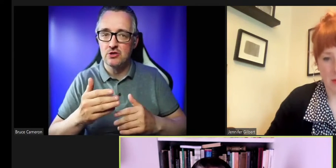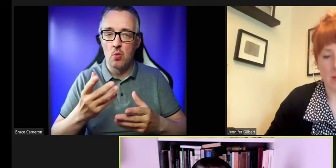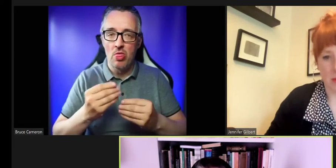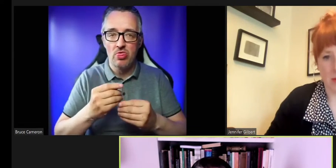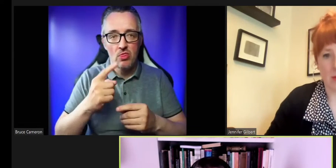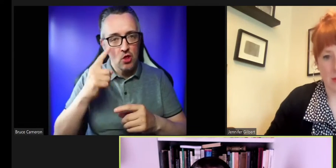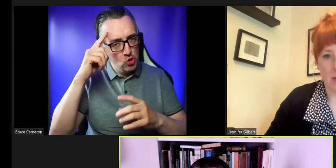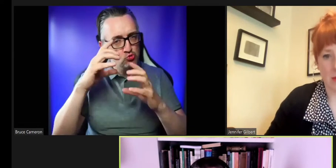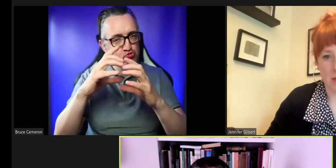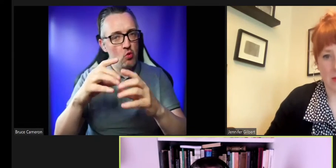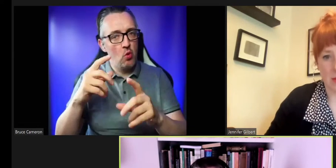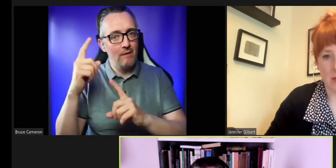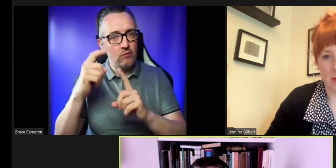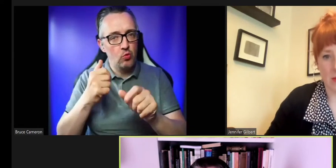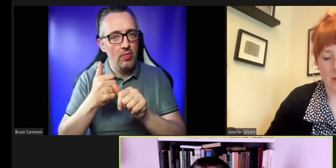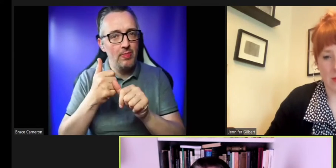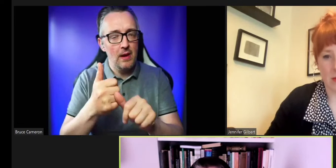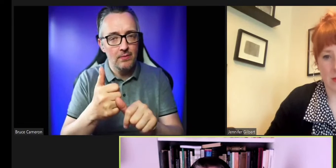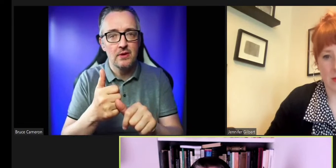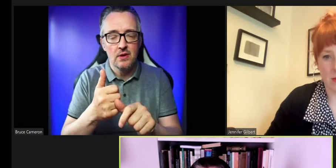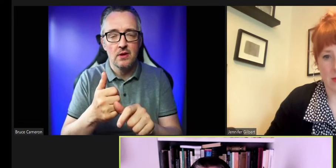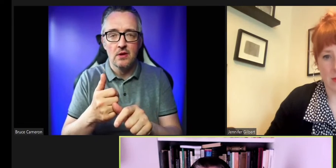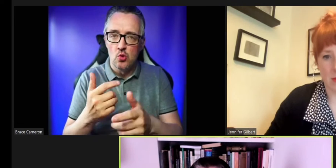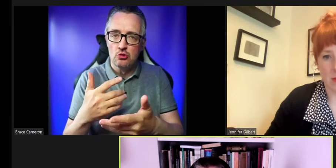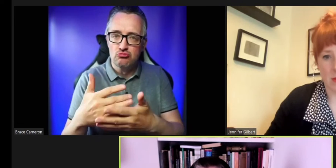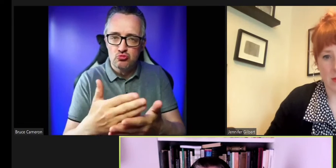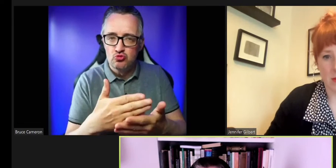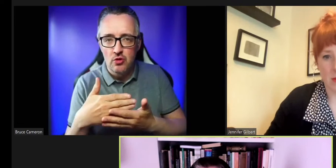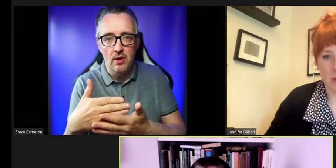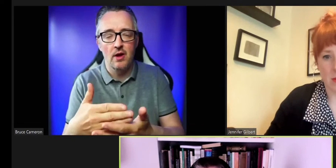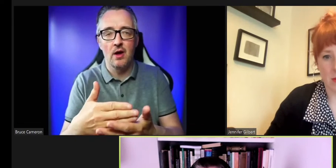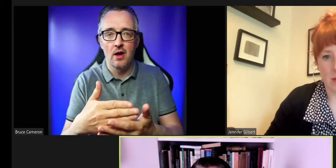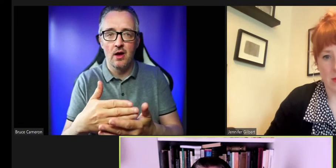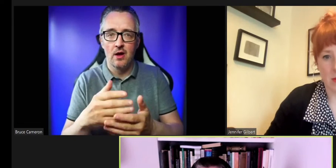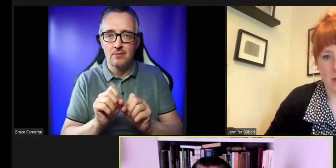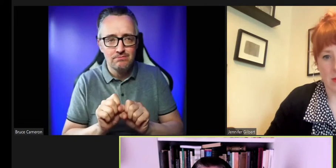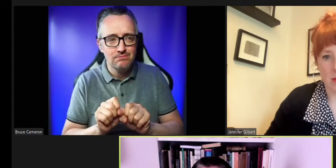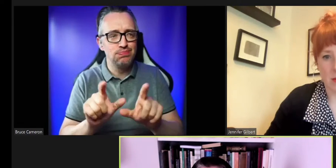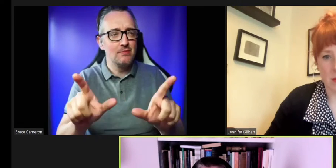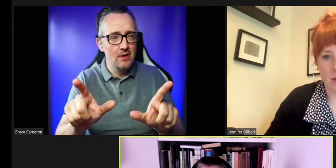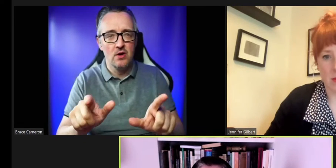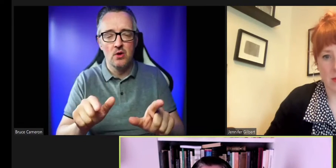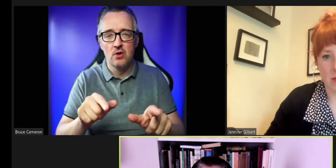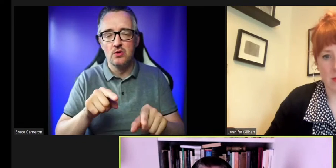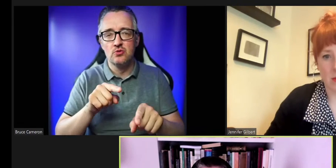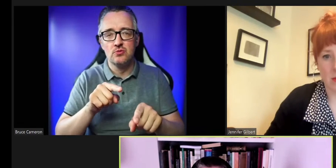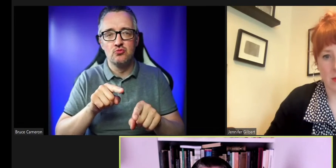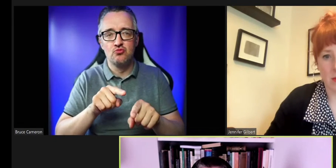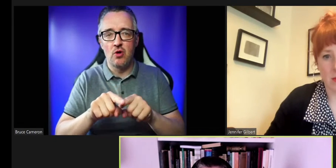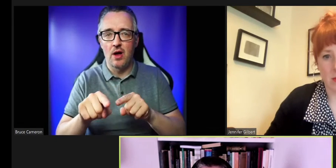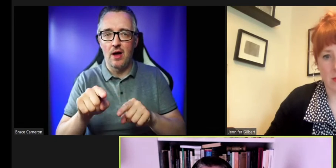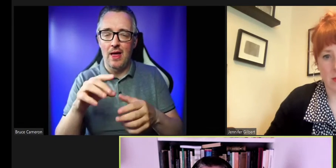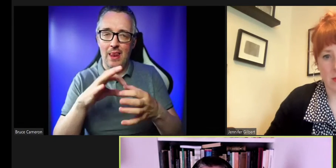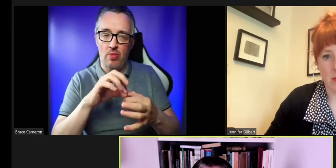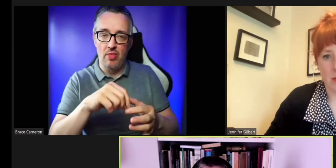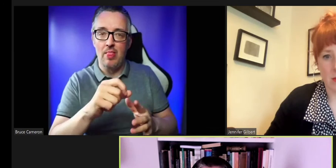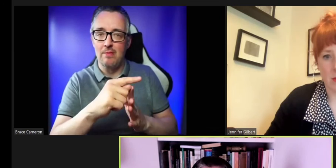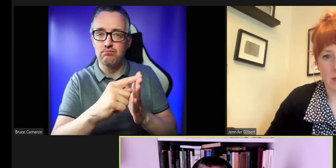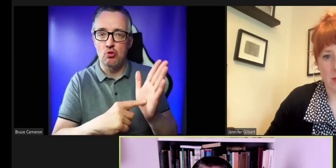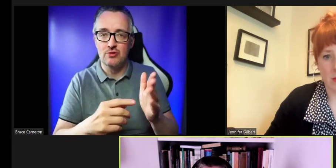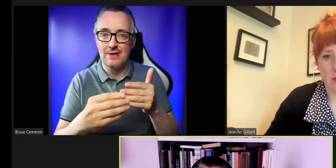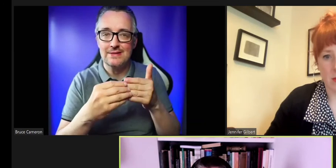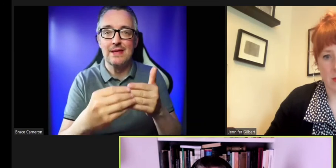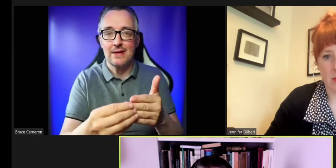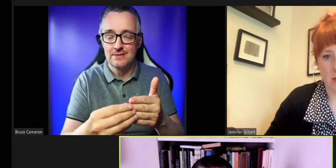neurophototherapy, and to share it and to see if it's something that in the project guide, I've described it a bit